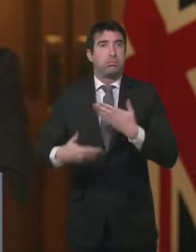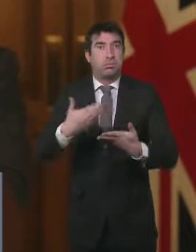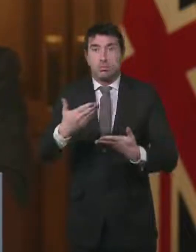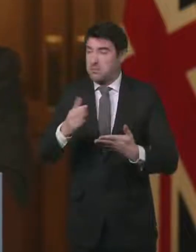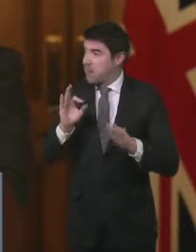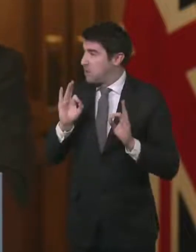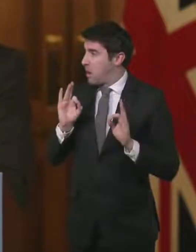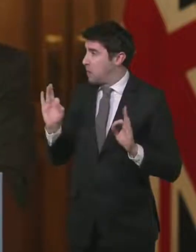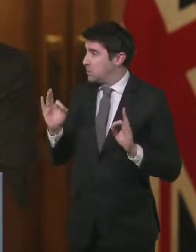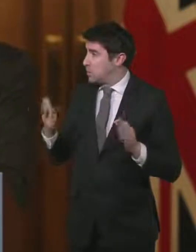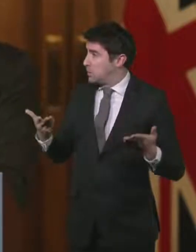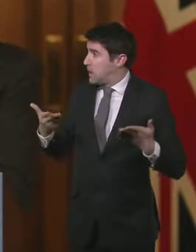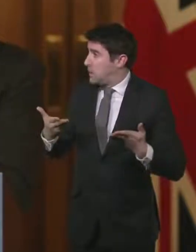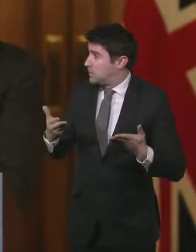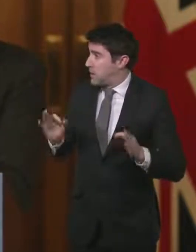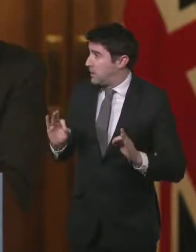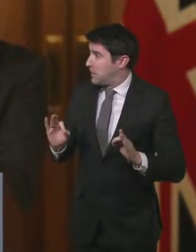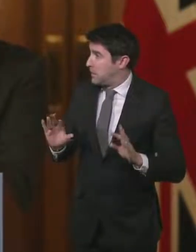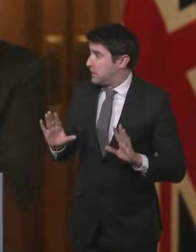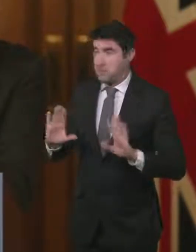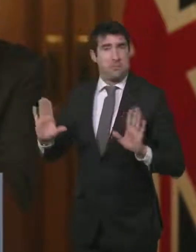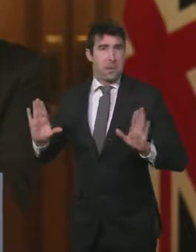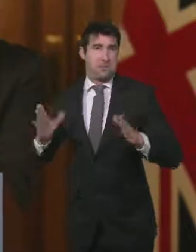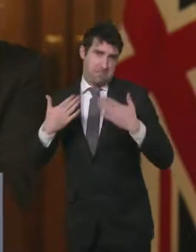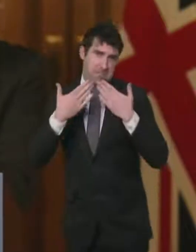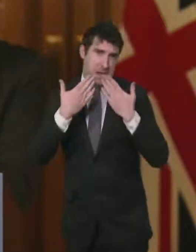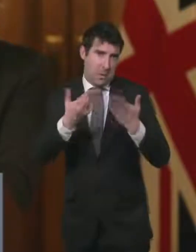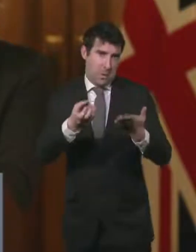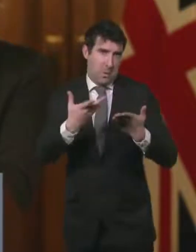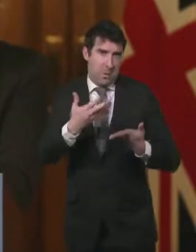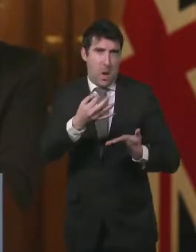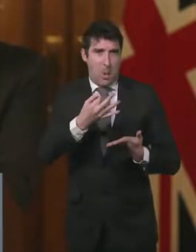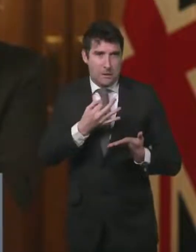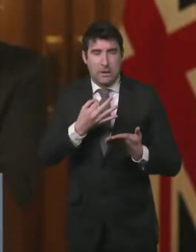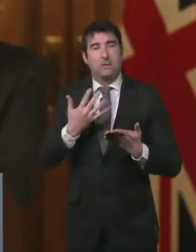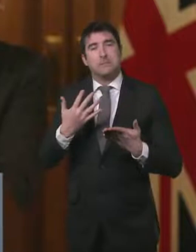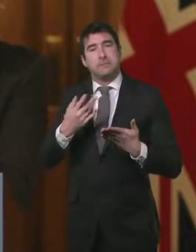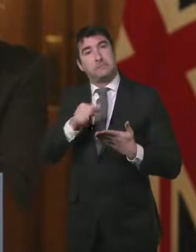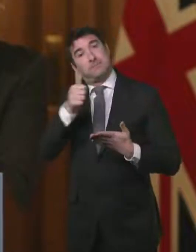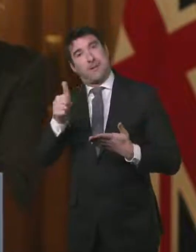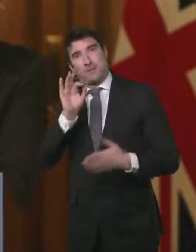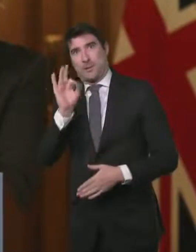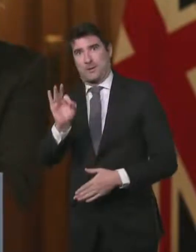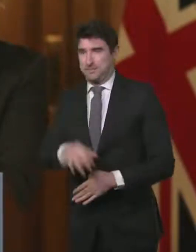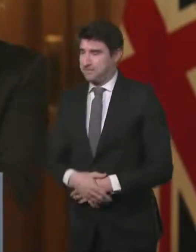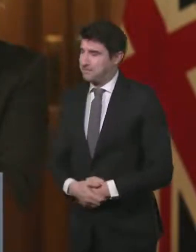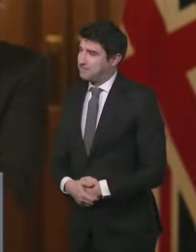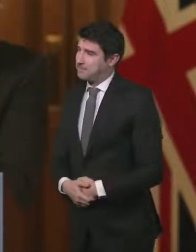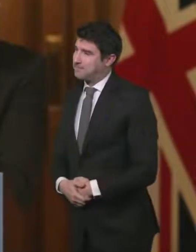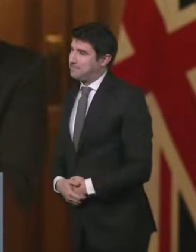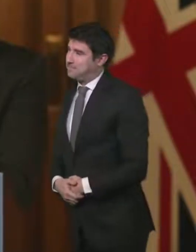Ivy, thank you very much. Let's go to Jonathan from South London.